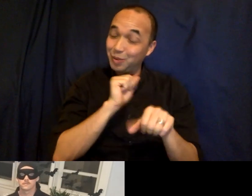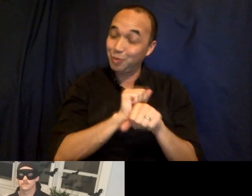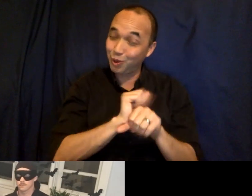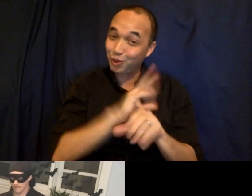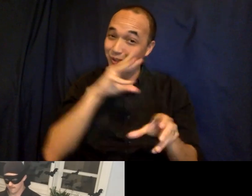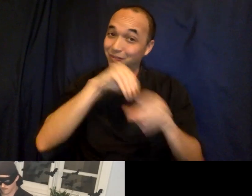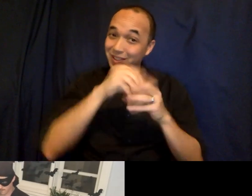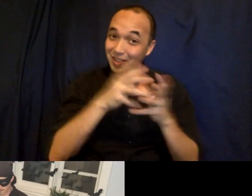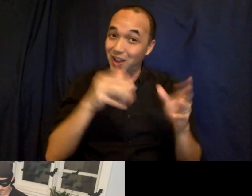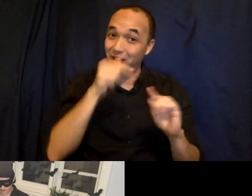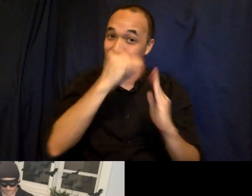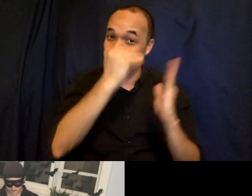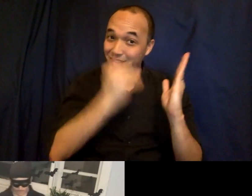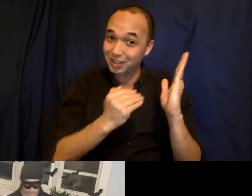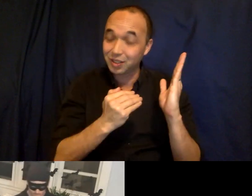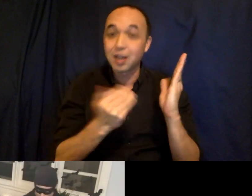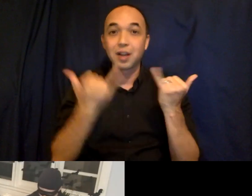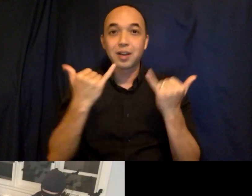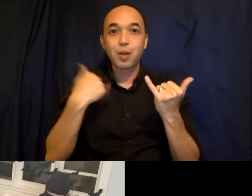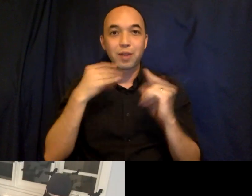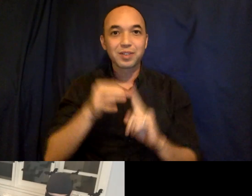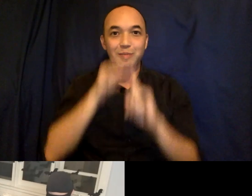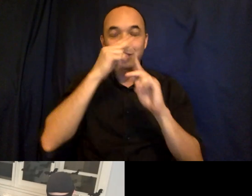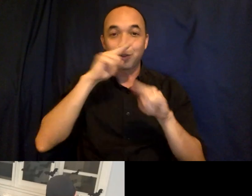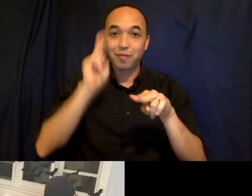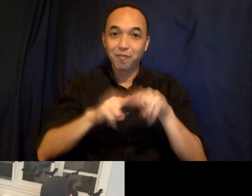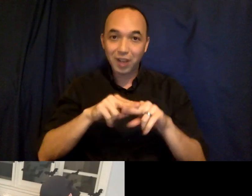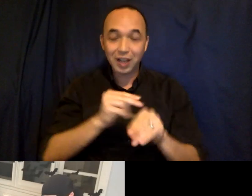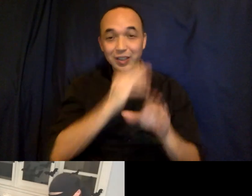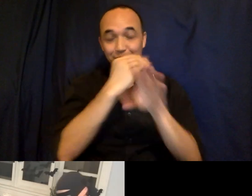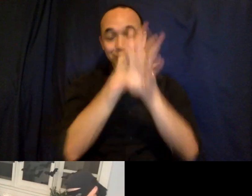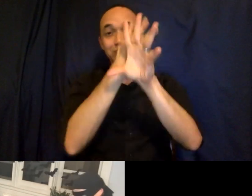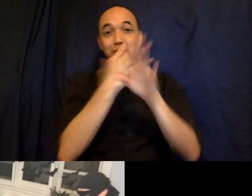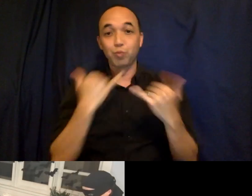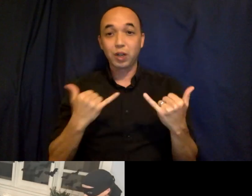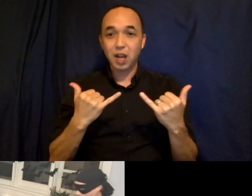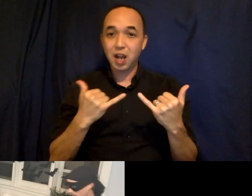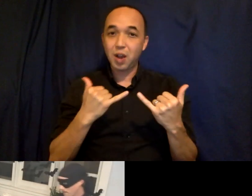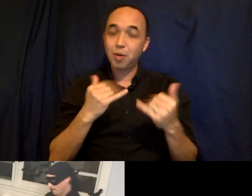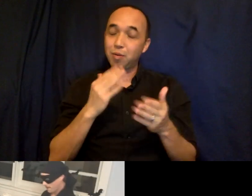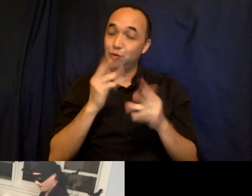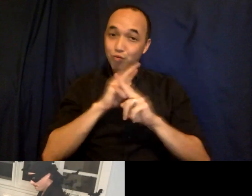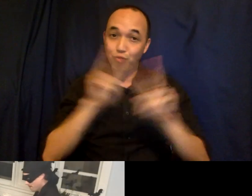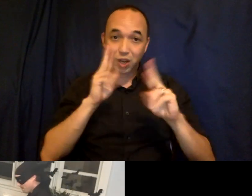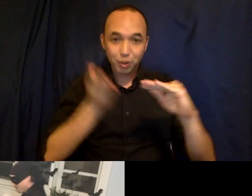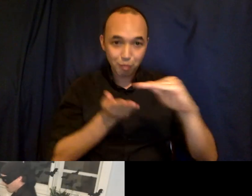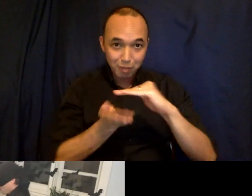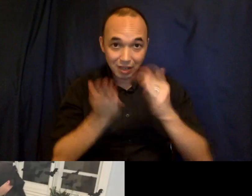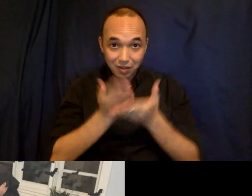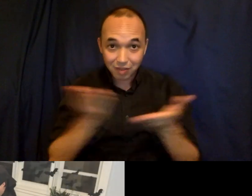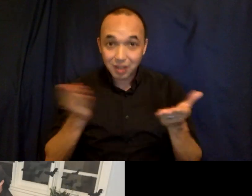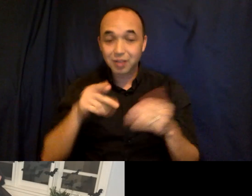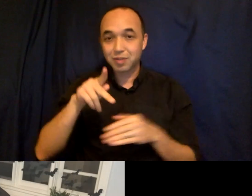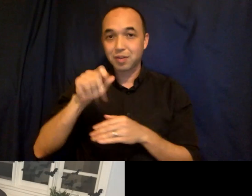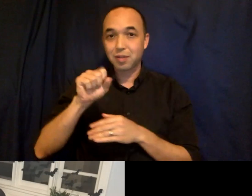time tonight. Get your baking goods out. Get your pastry supplies out. We are going to have some fun with Mr. Jake